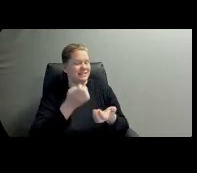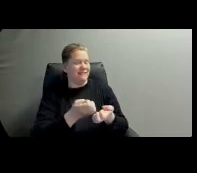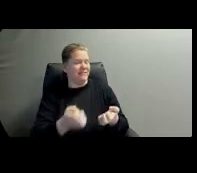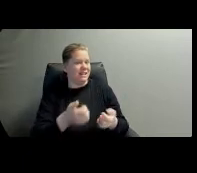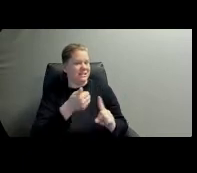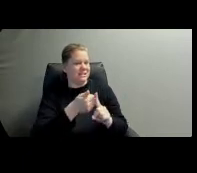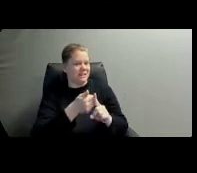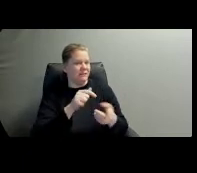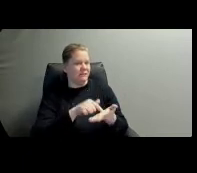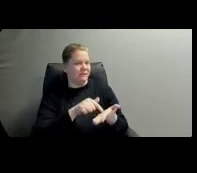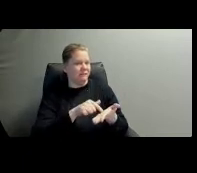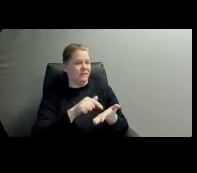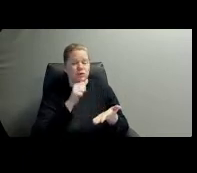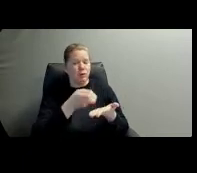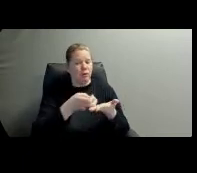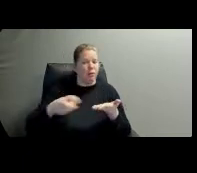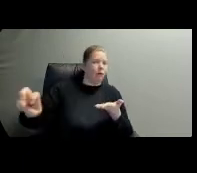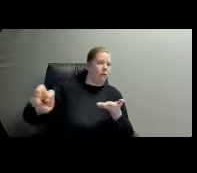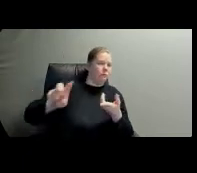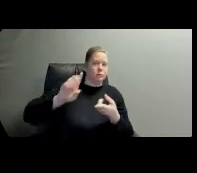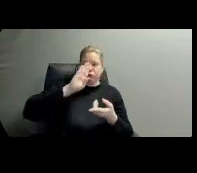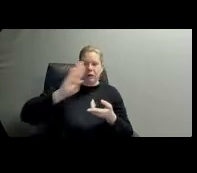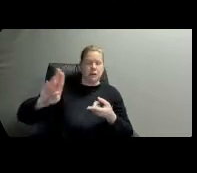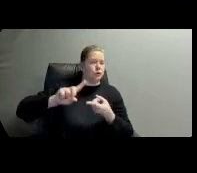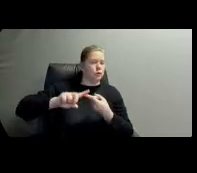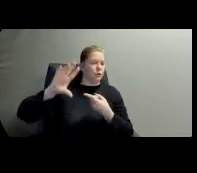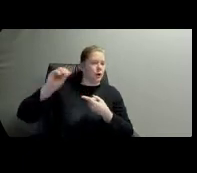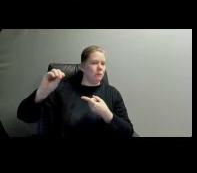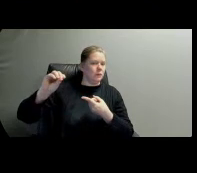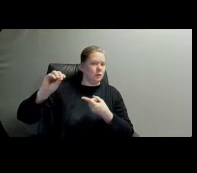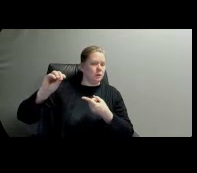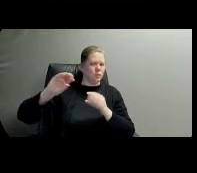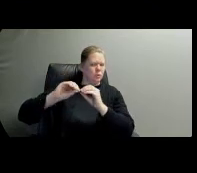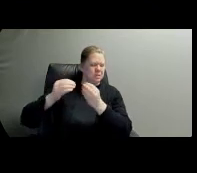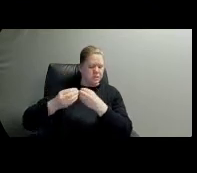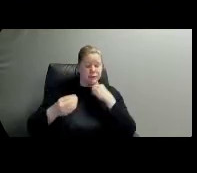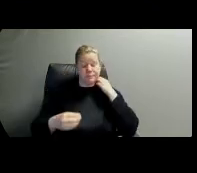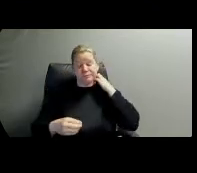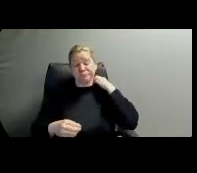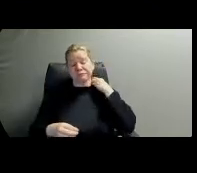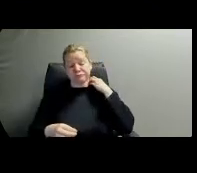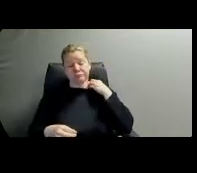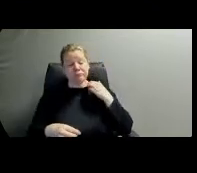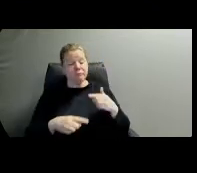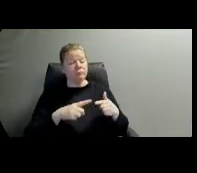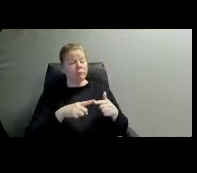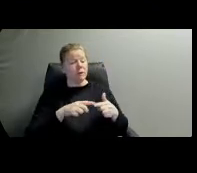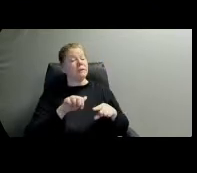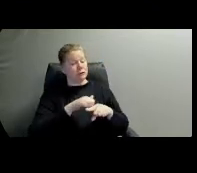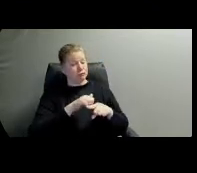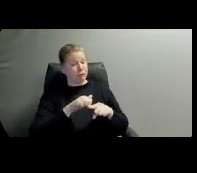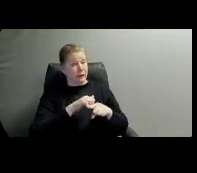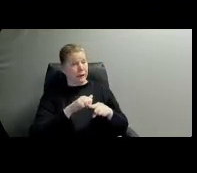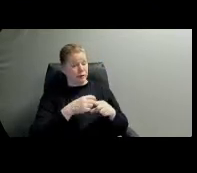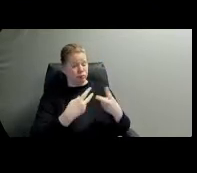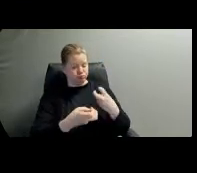from the device to the company or any organization in this case. And once the model is trained, the model with the updated weights